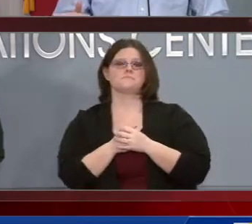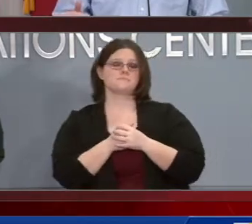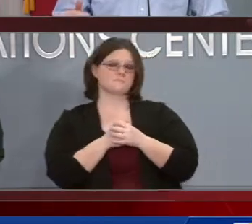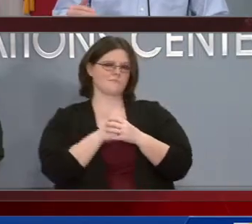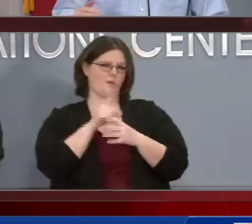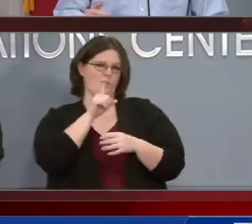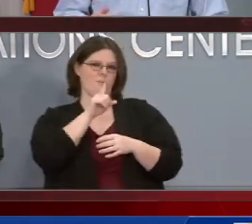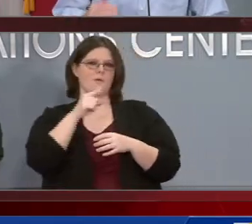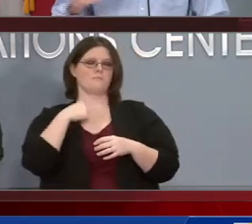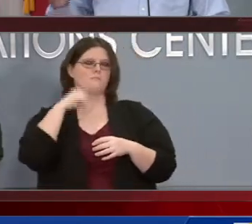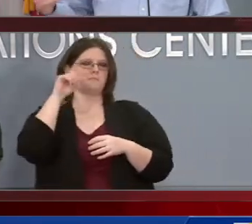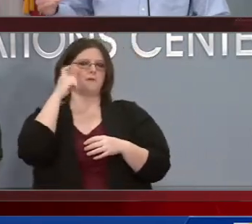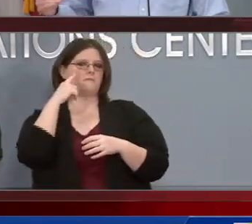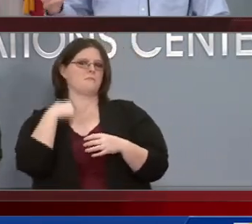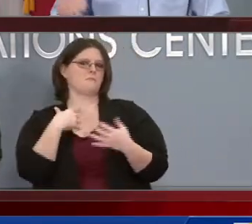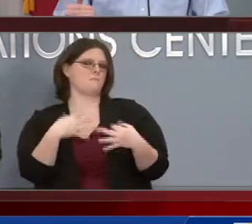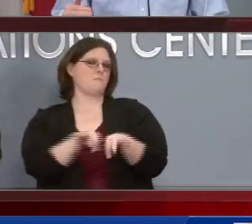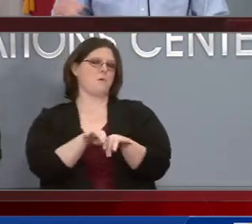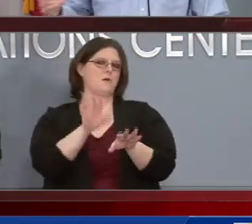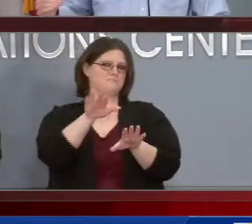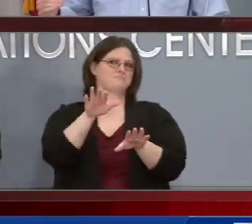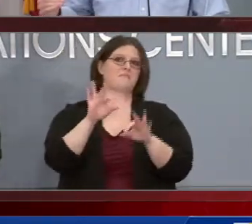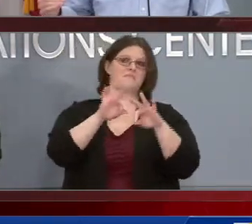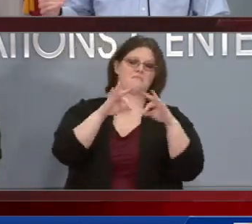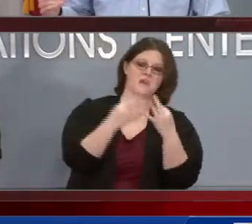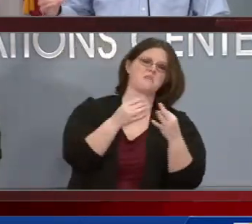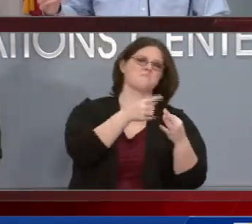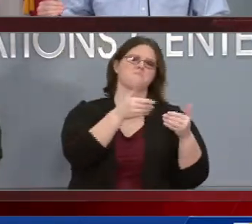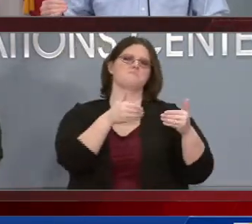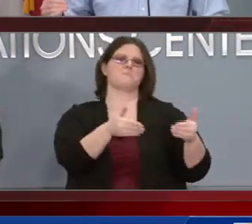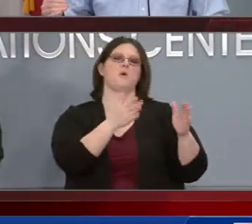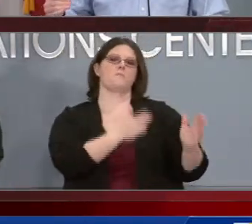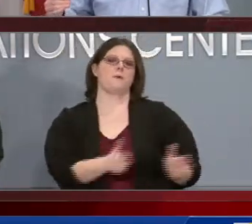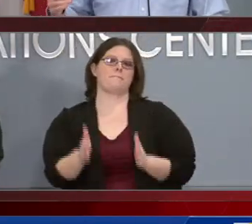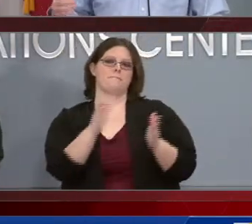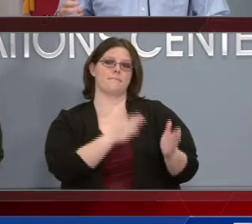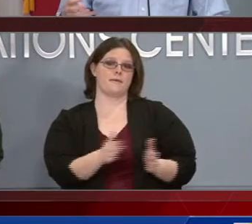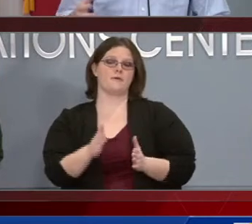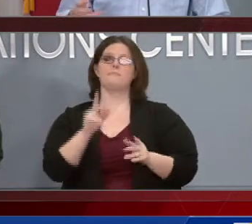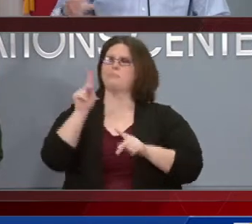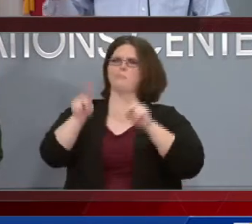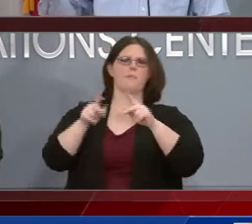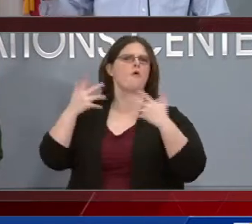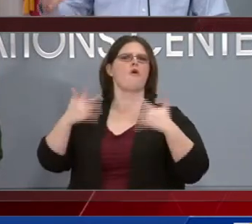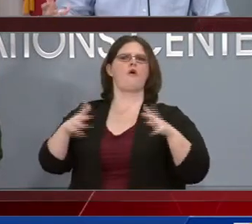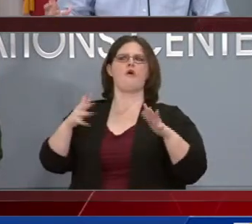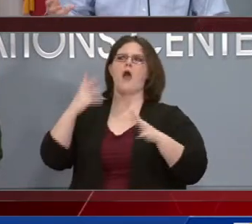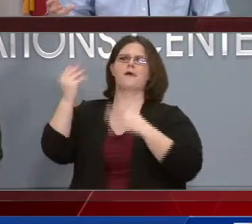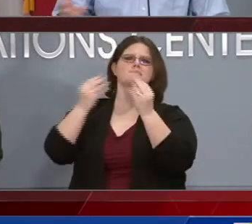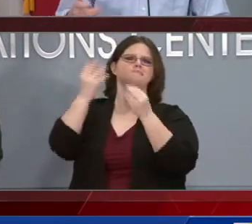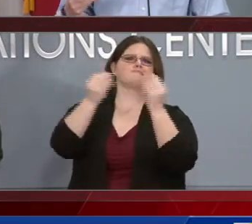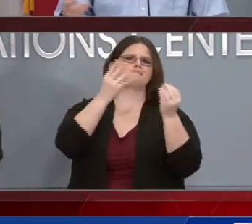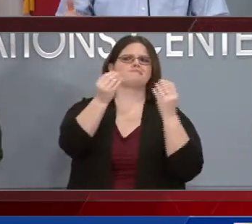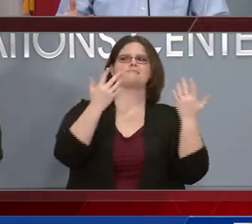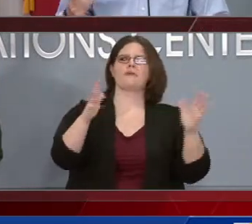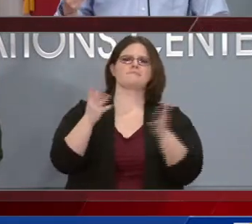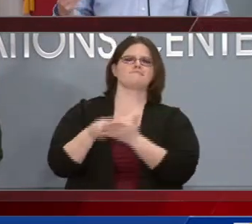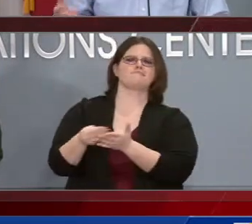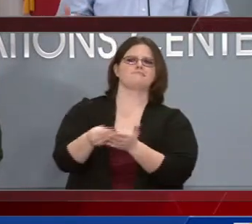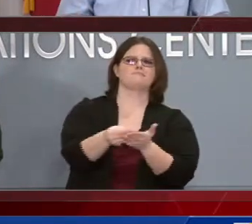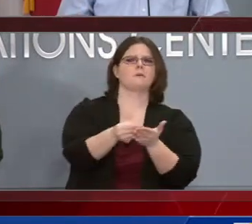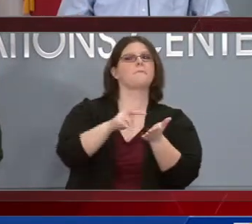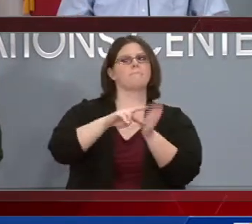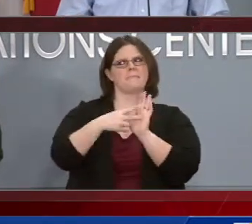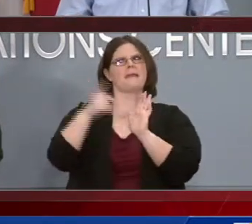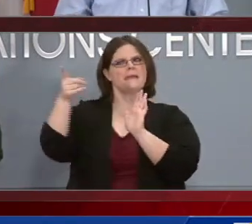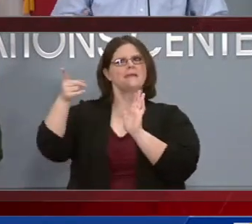be prepared and a number of them have been getting ready for the last couple of days. So it's a natural occurrence that stores would